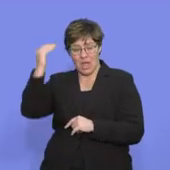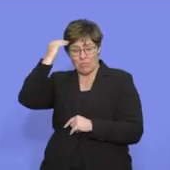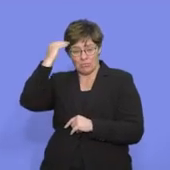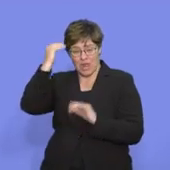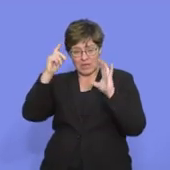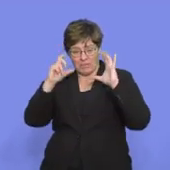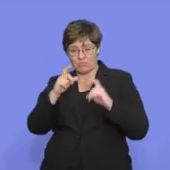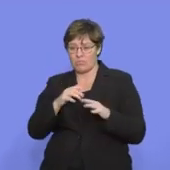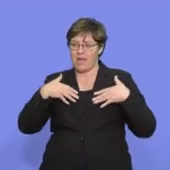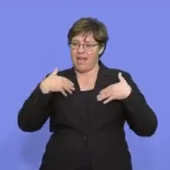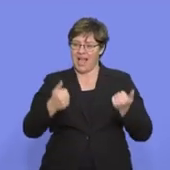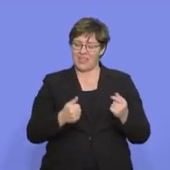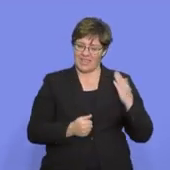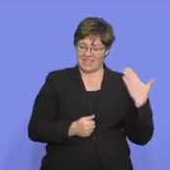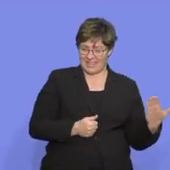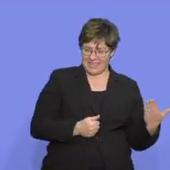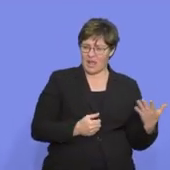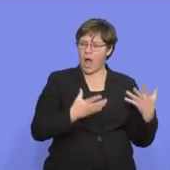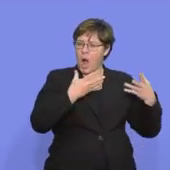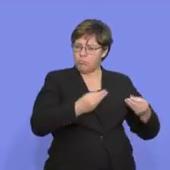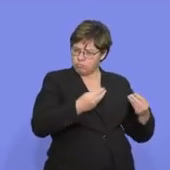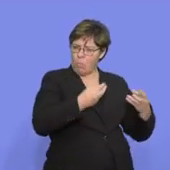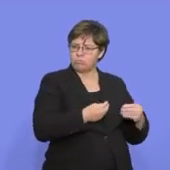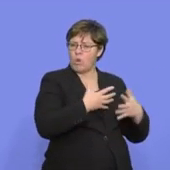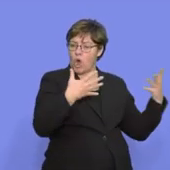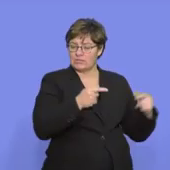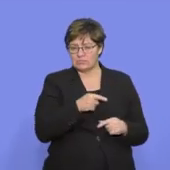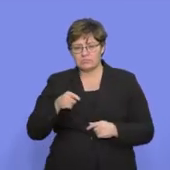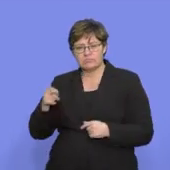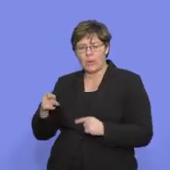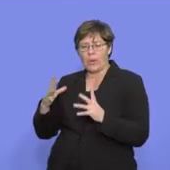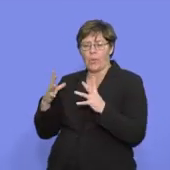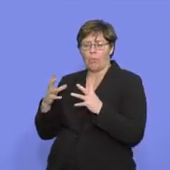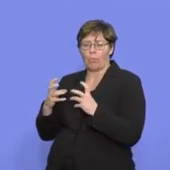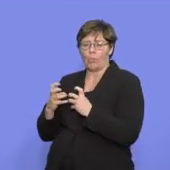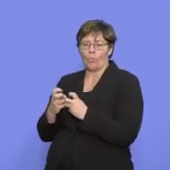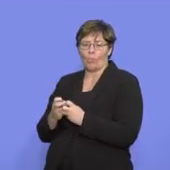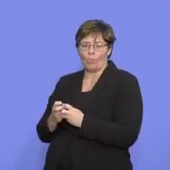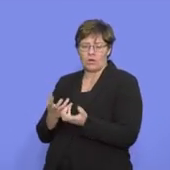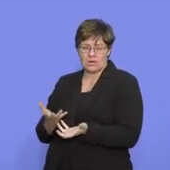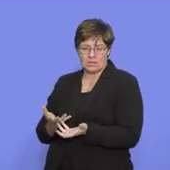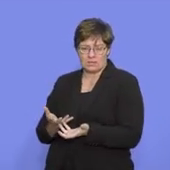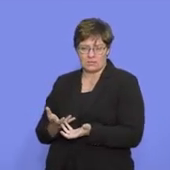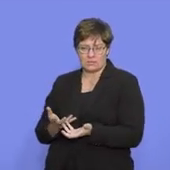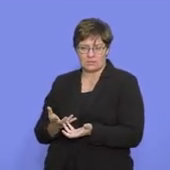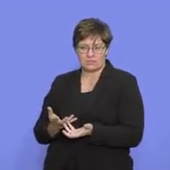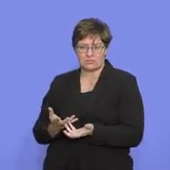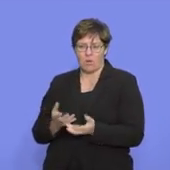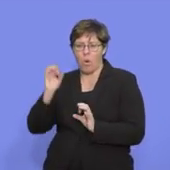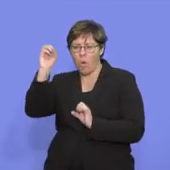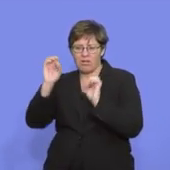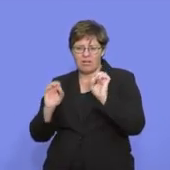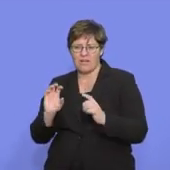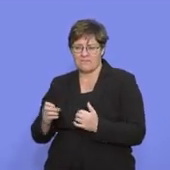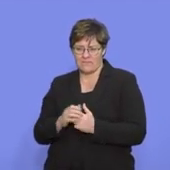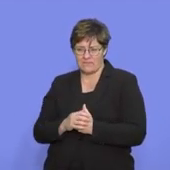Can you see there? Lots of tissue there. But now look at the Alzheimer's brain. Look at those holes that is there.